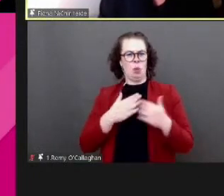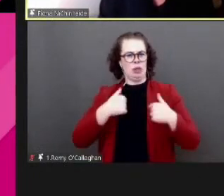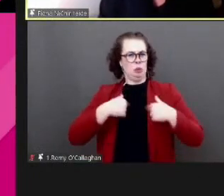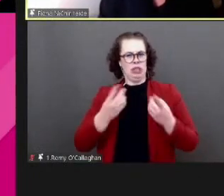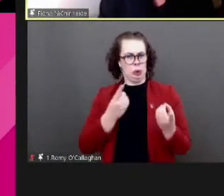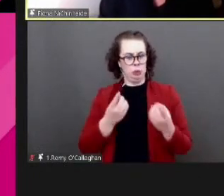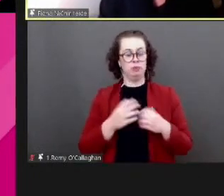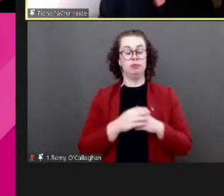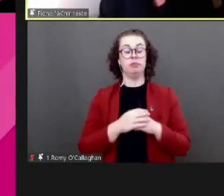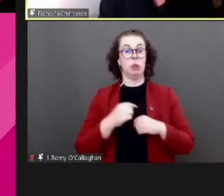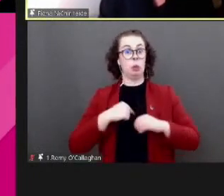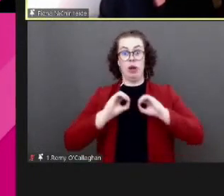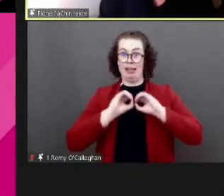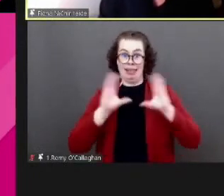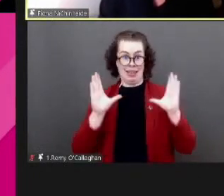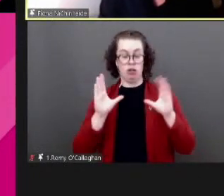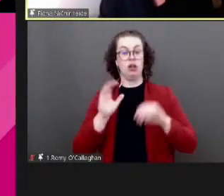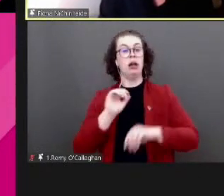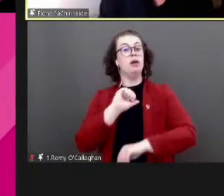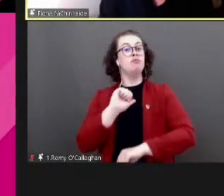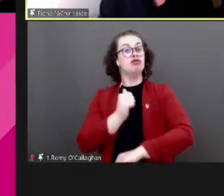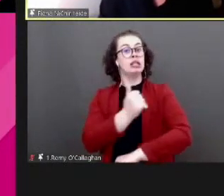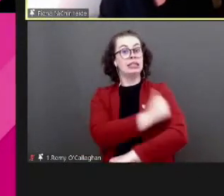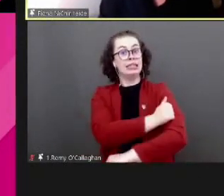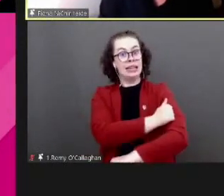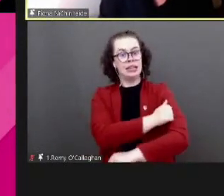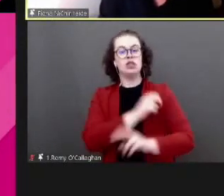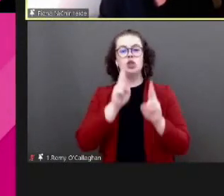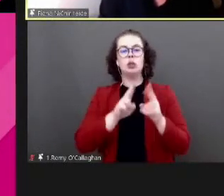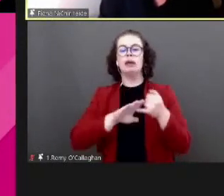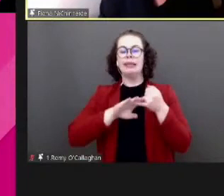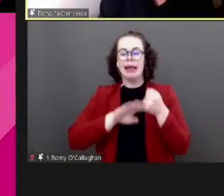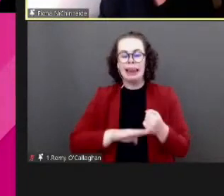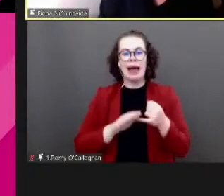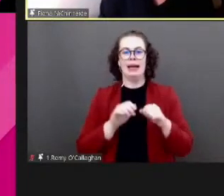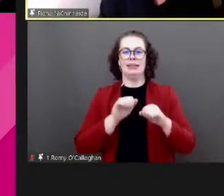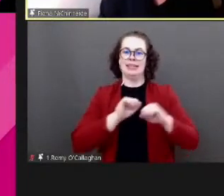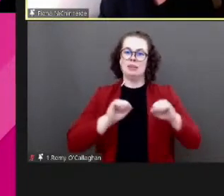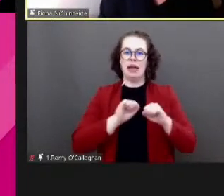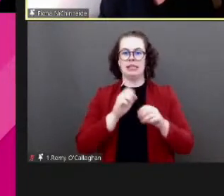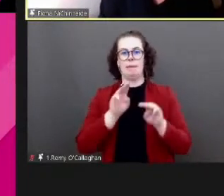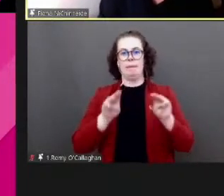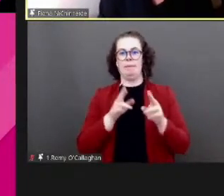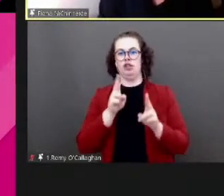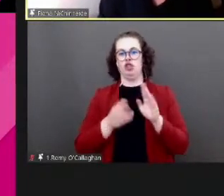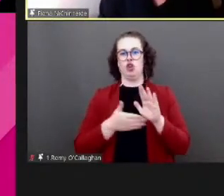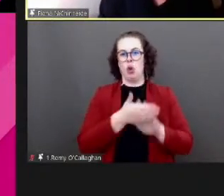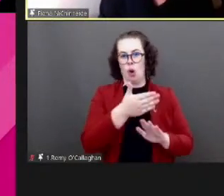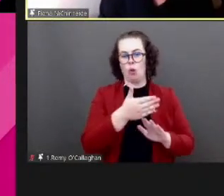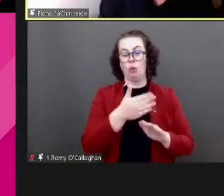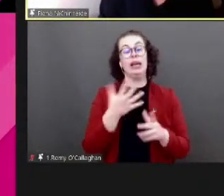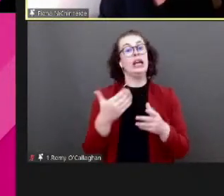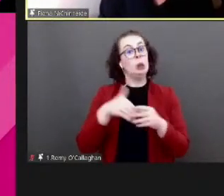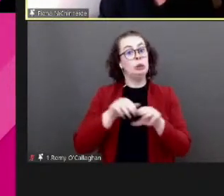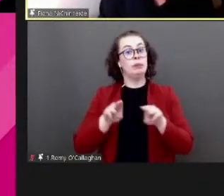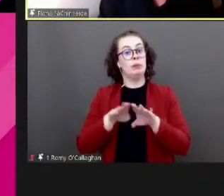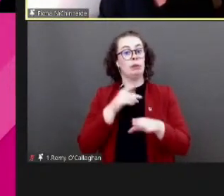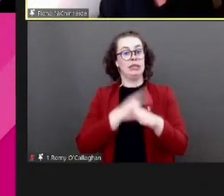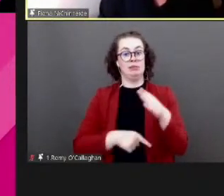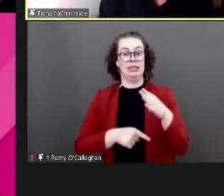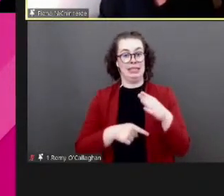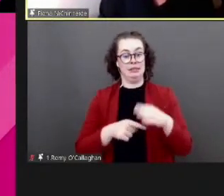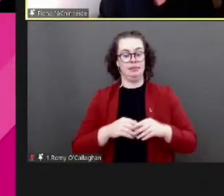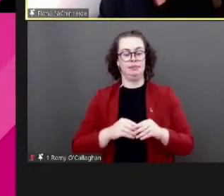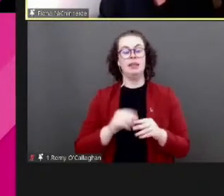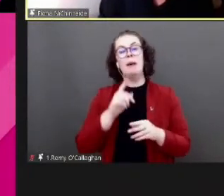that prison as a sanction should be a sanction as last resort for everyone. And this includes people with disabilities.